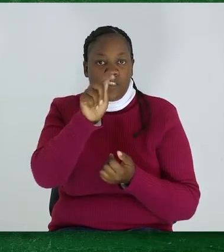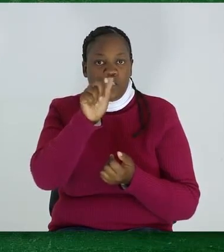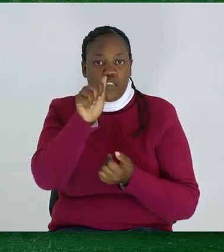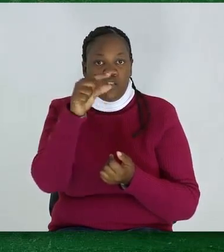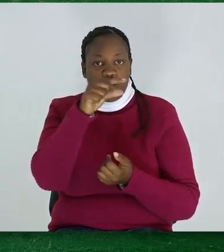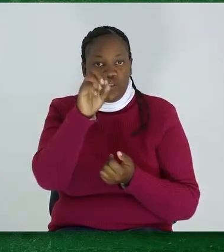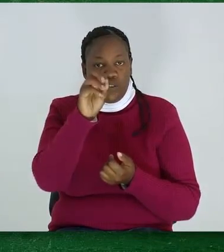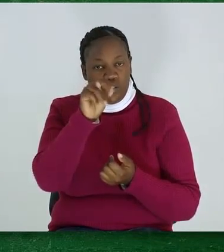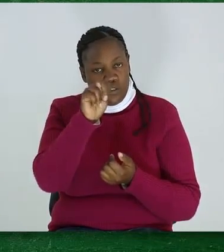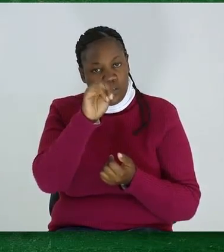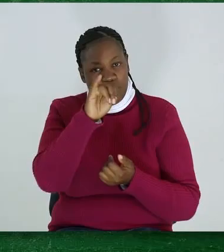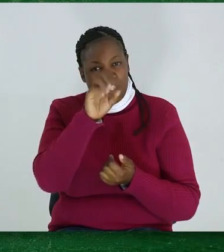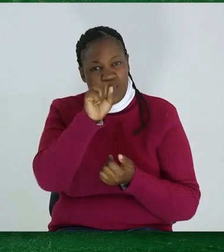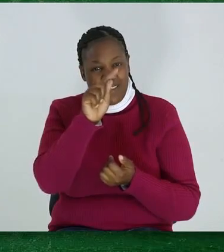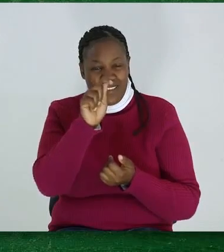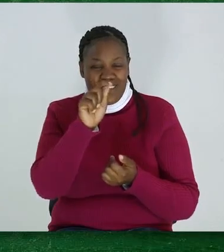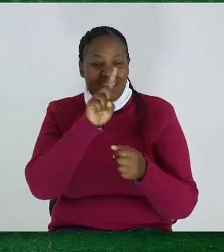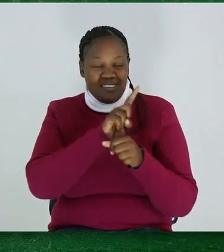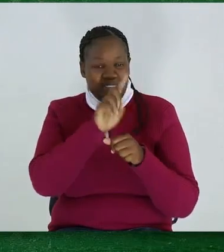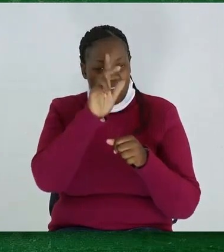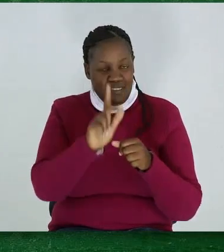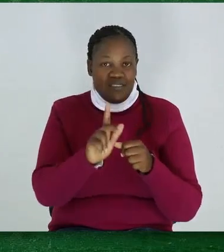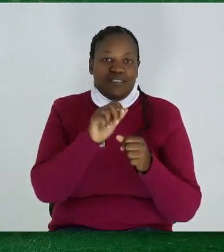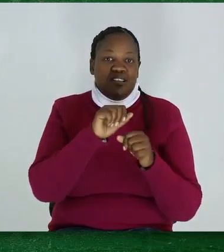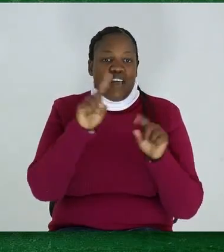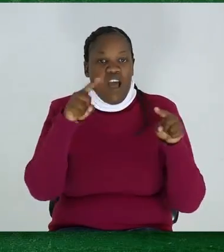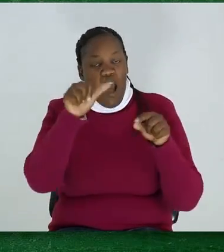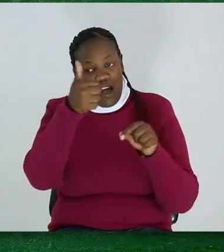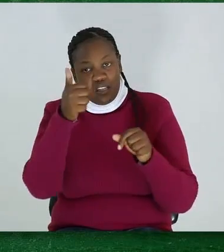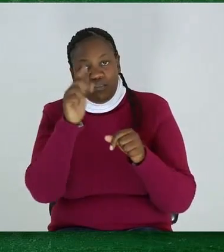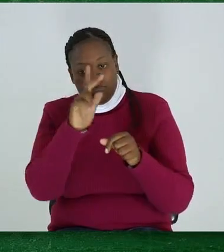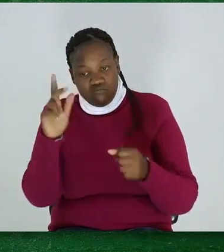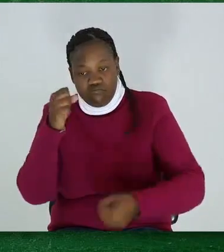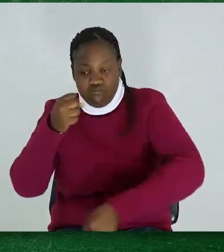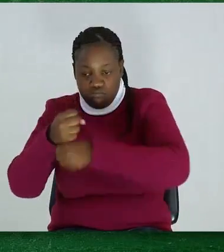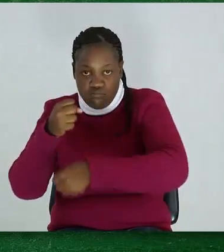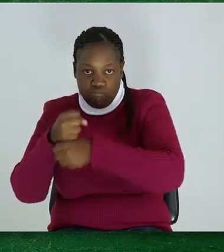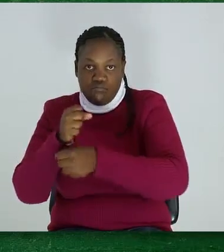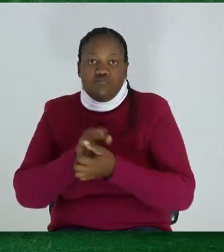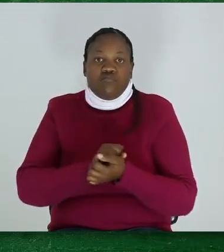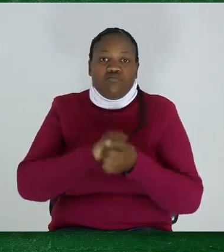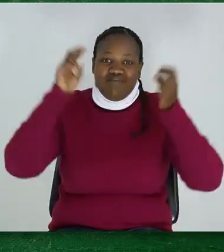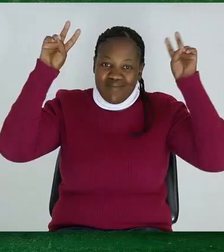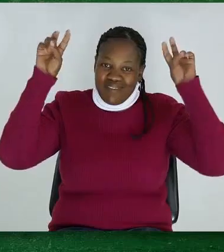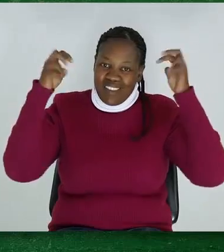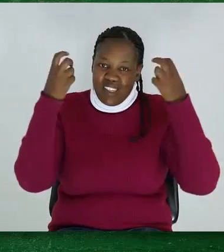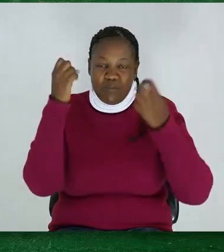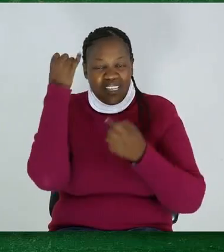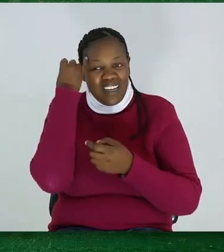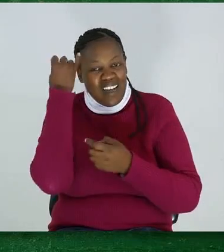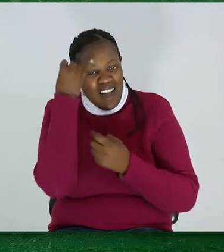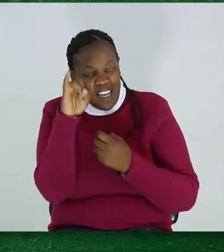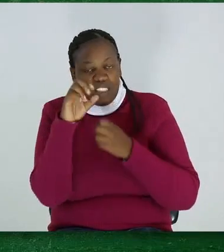is the main character, and also is accompanied by several supporting characters. The theme is the